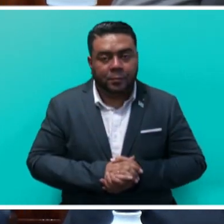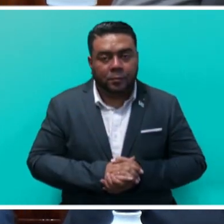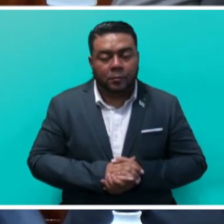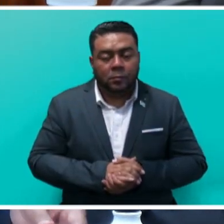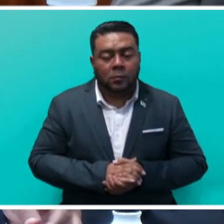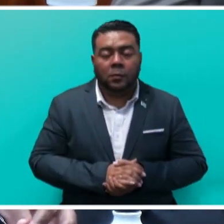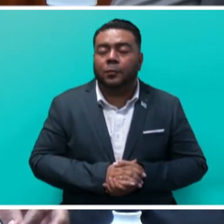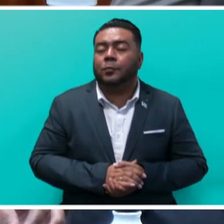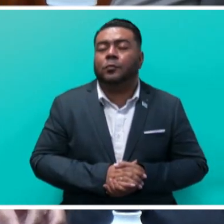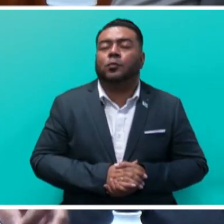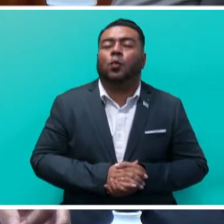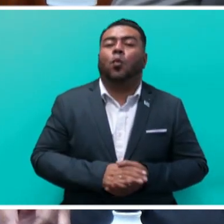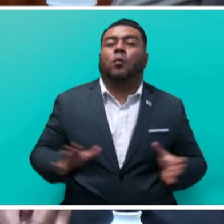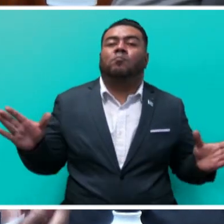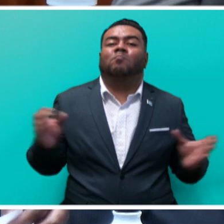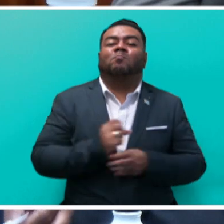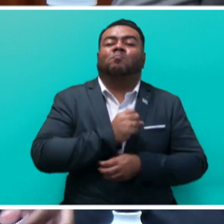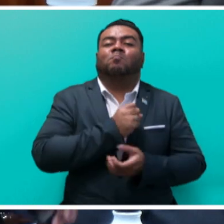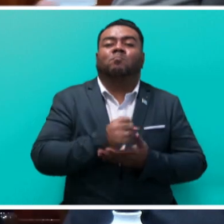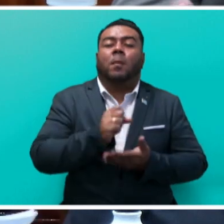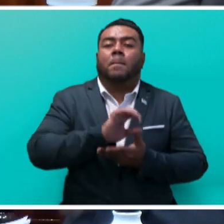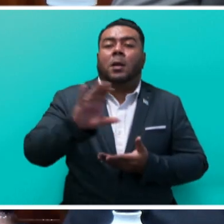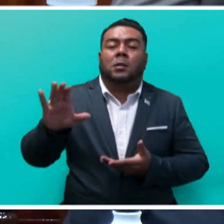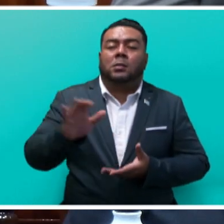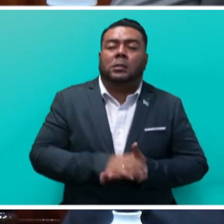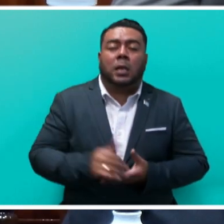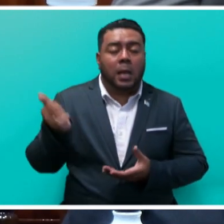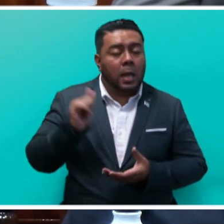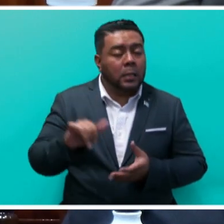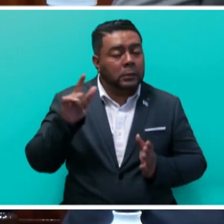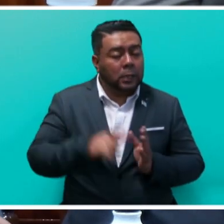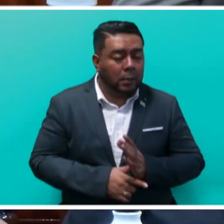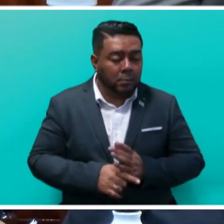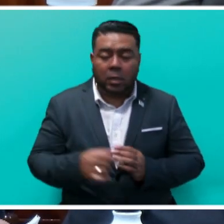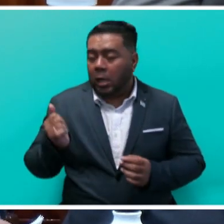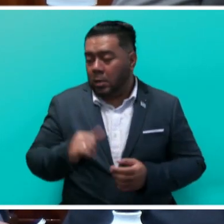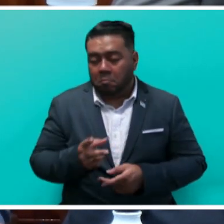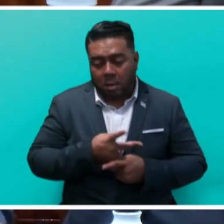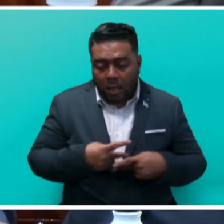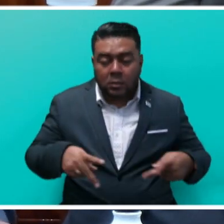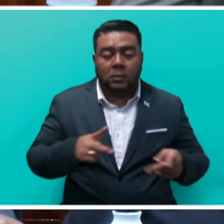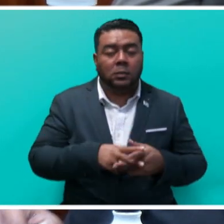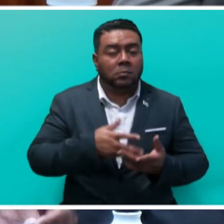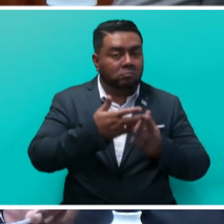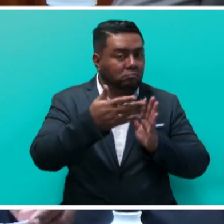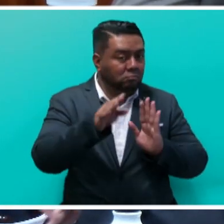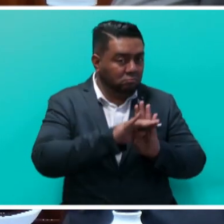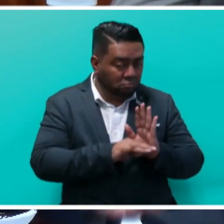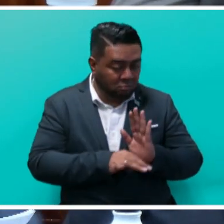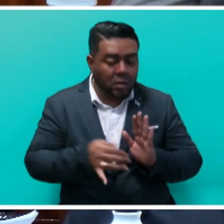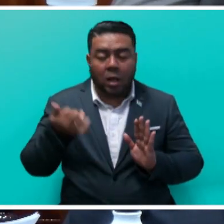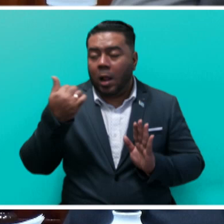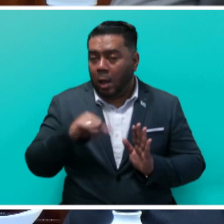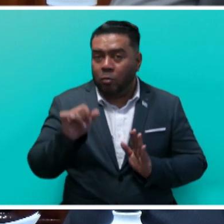collectively called secured parties, to register notices at any time in any place. So it allows